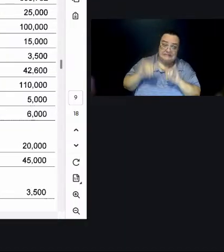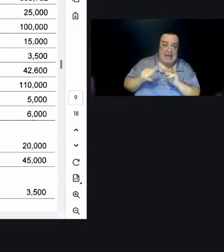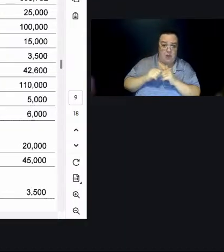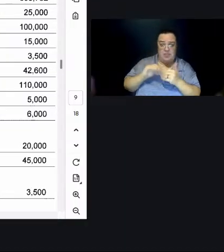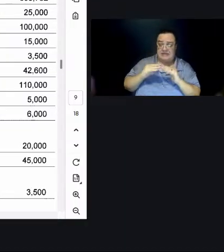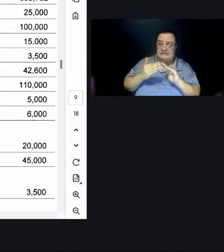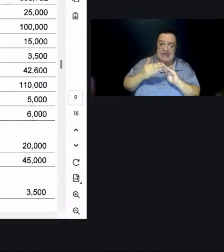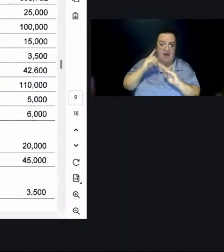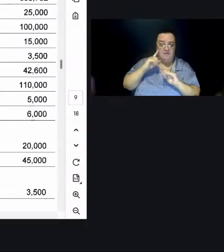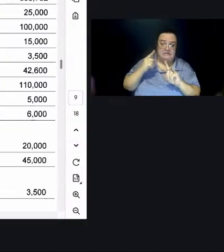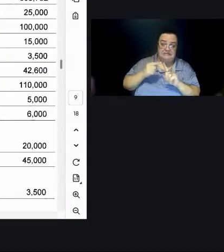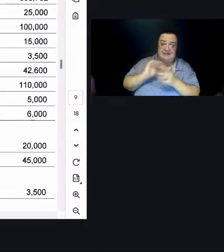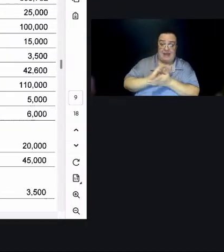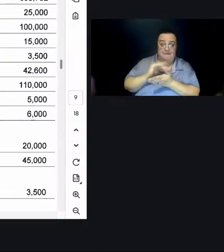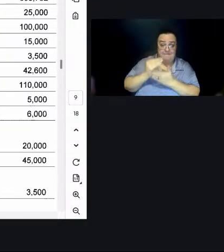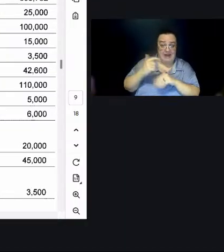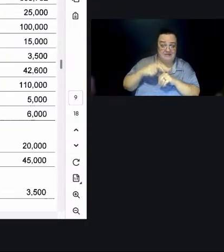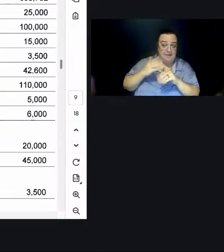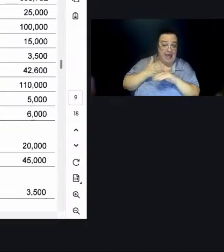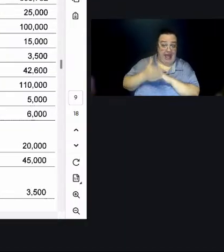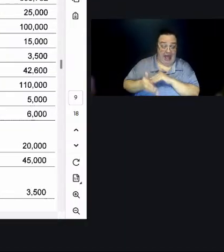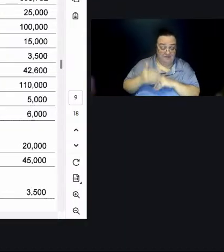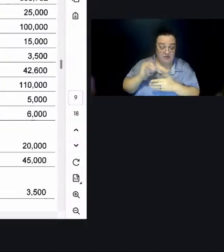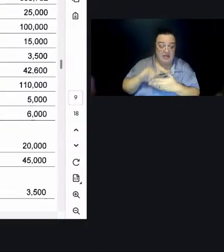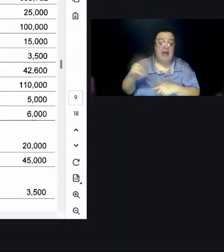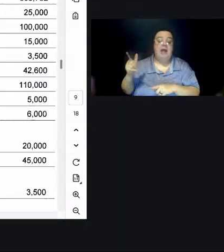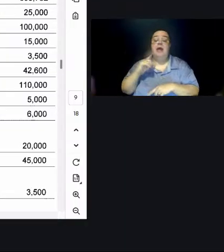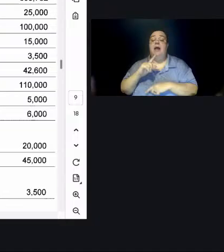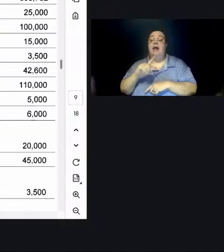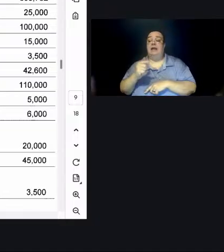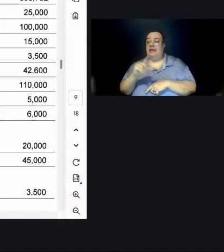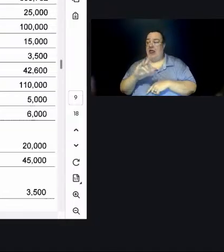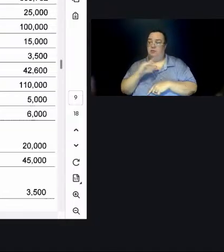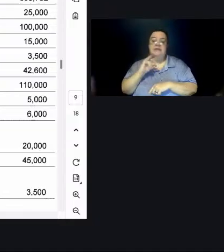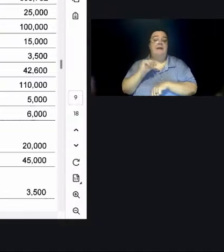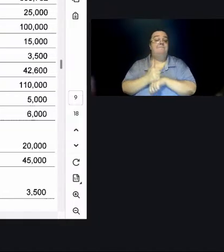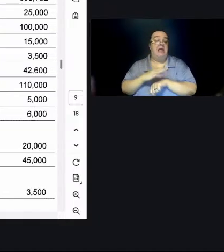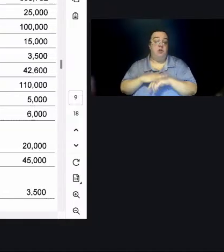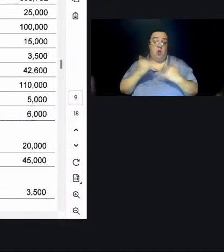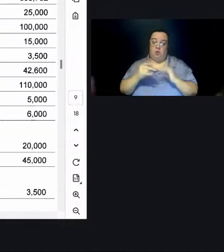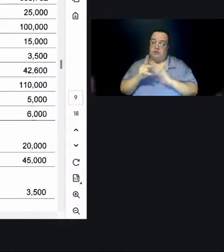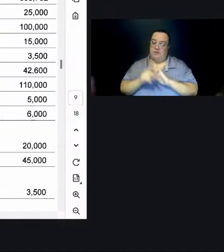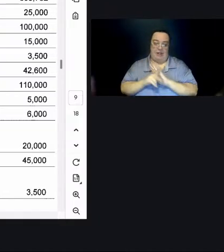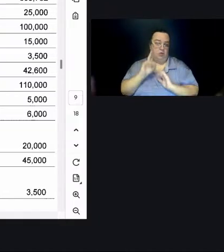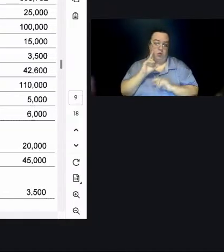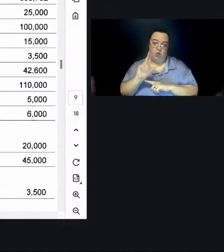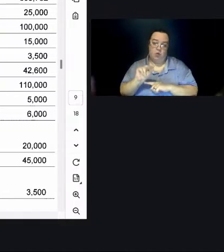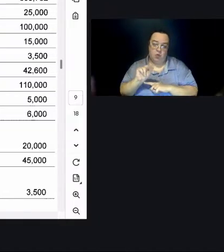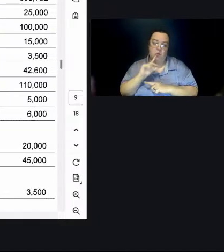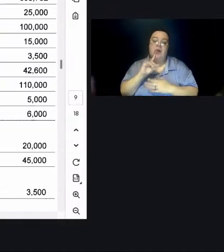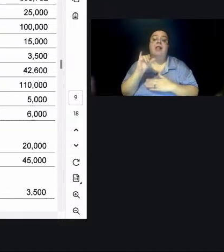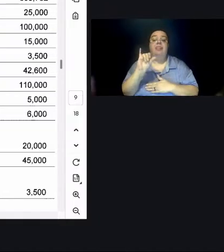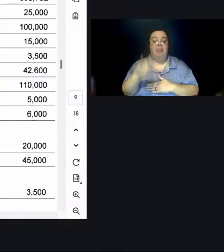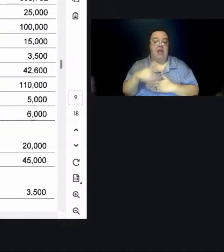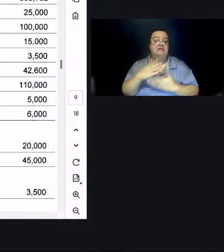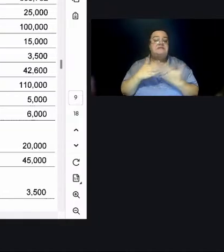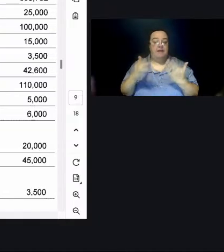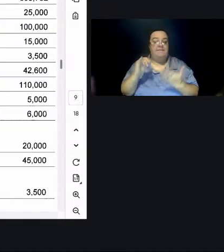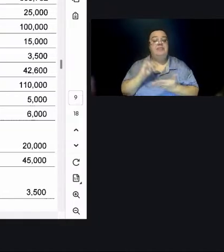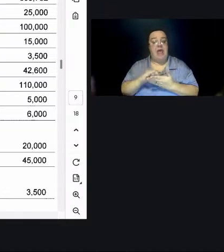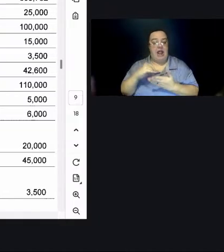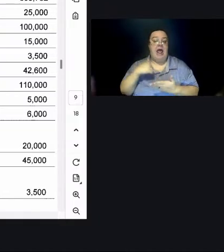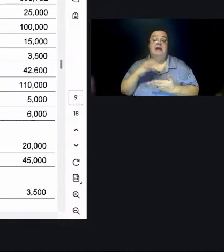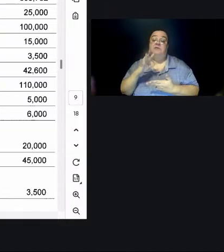time after you've gotten that benefit? Based on the current policy, no, there hasn't been. So that is something that I have talked to the